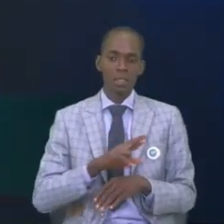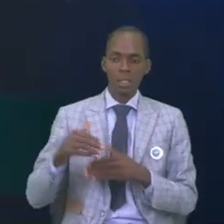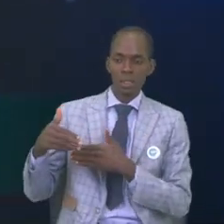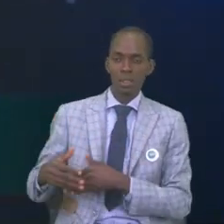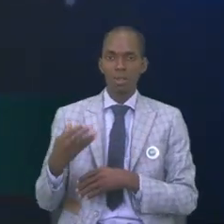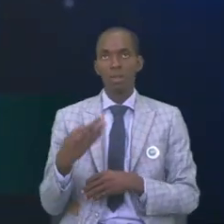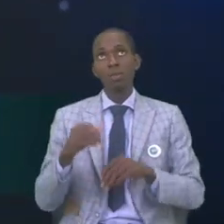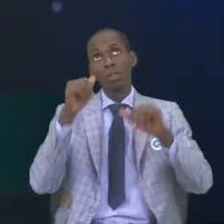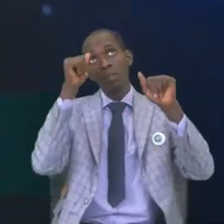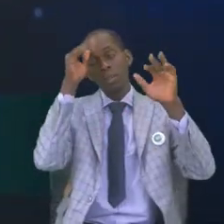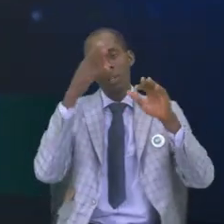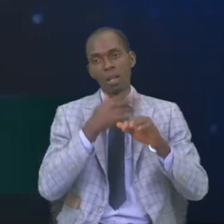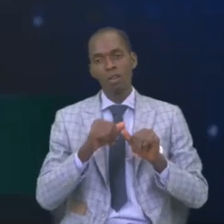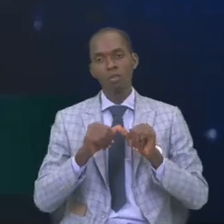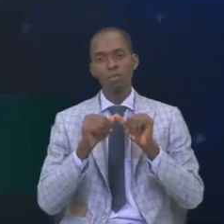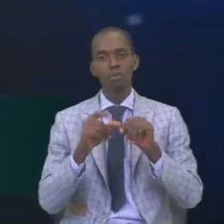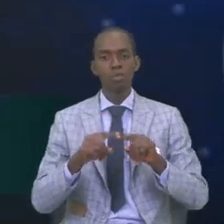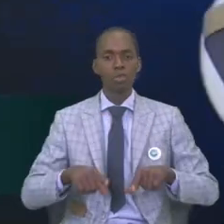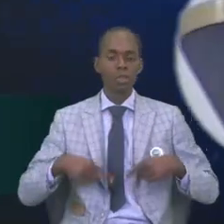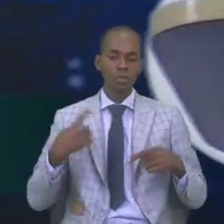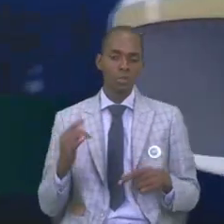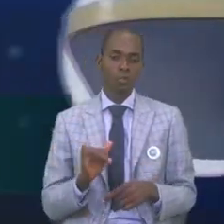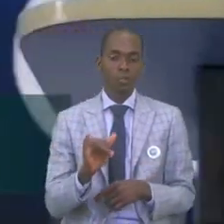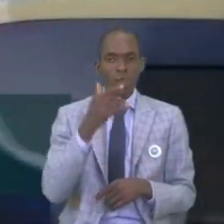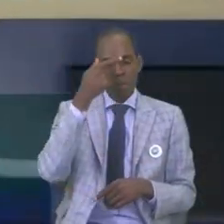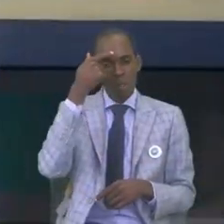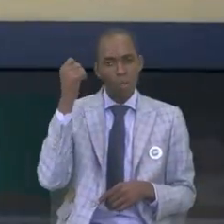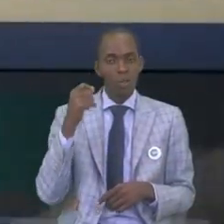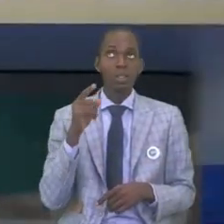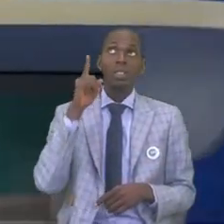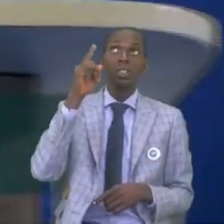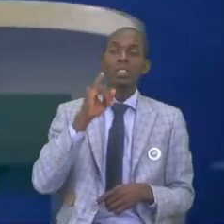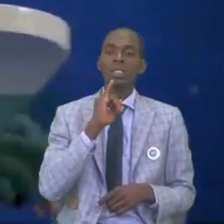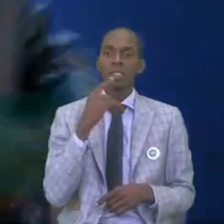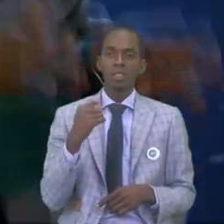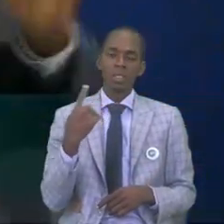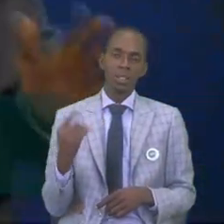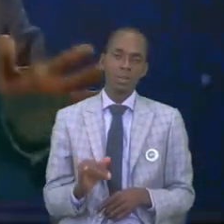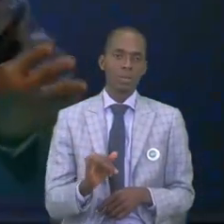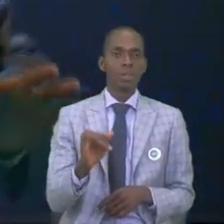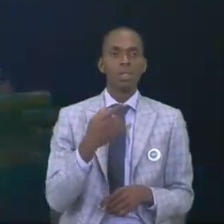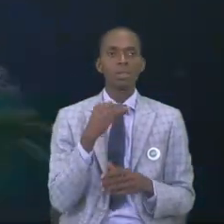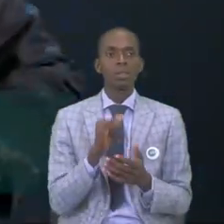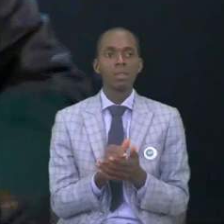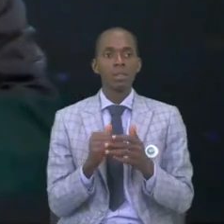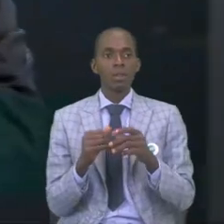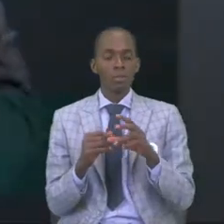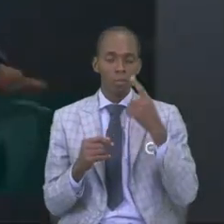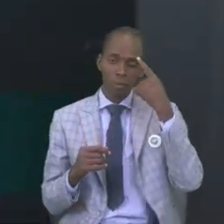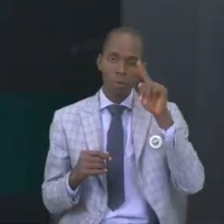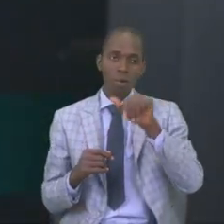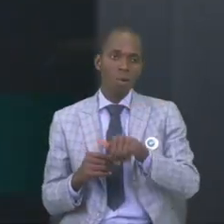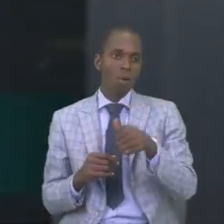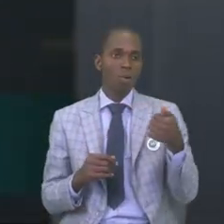to live forever because he is everlasting. And then he tells us, for other foundation can no